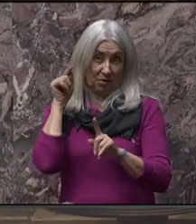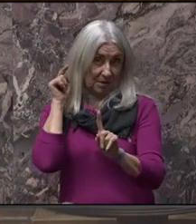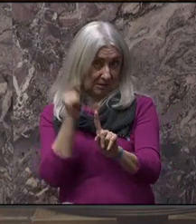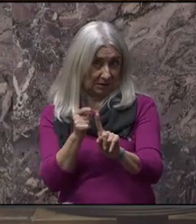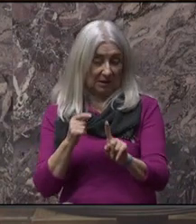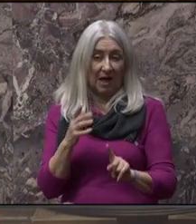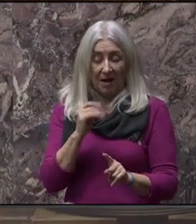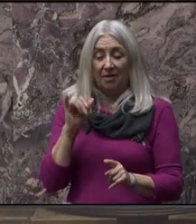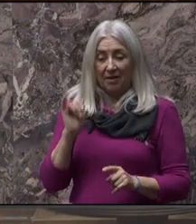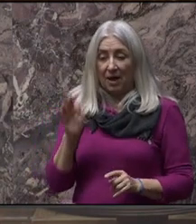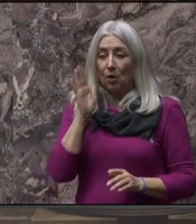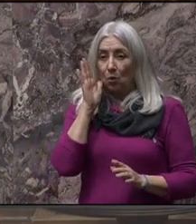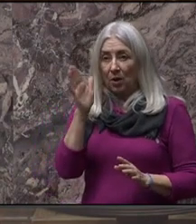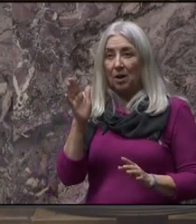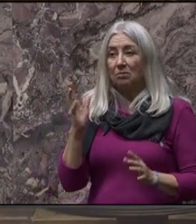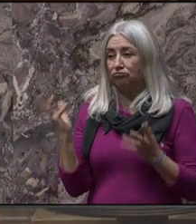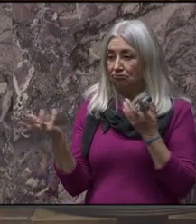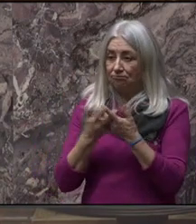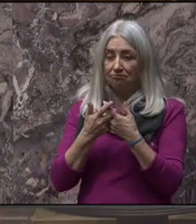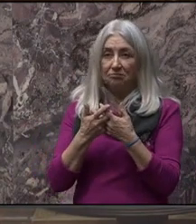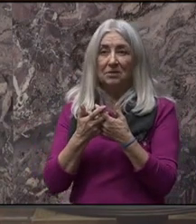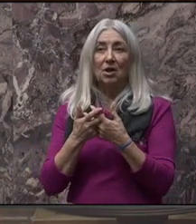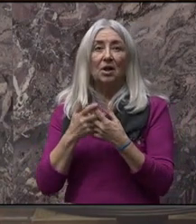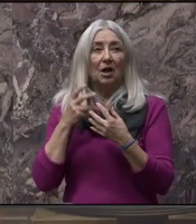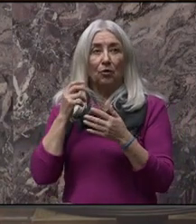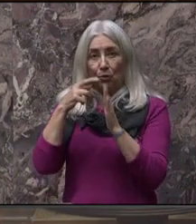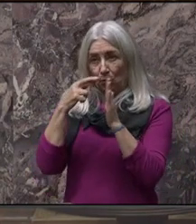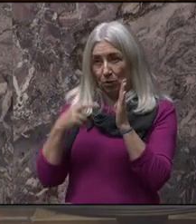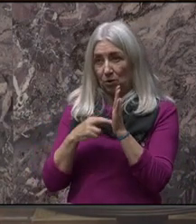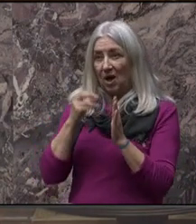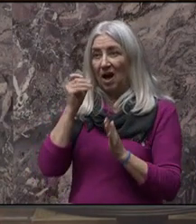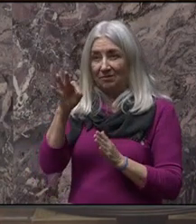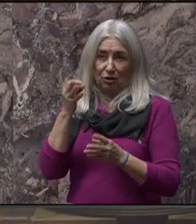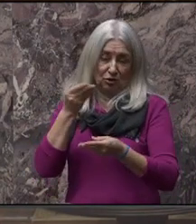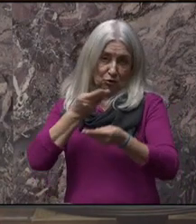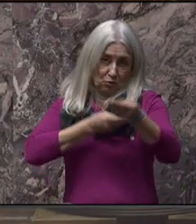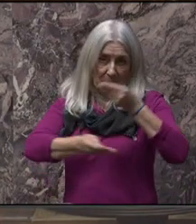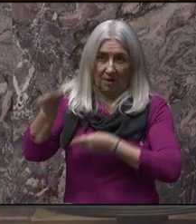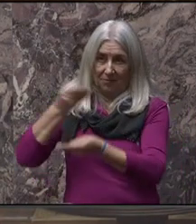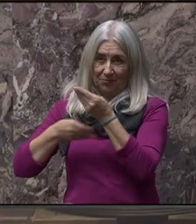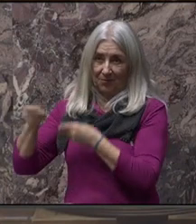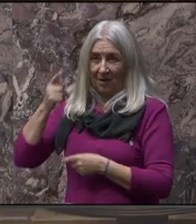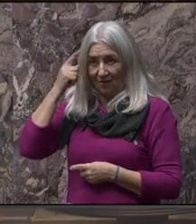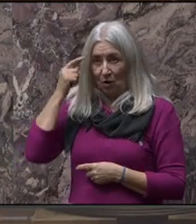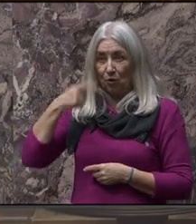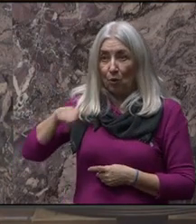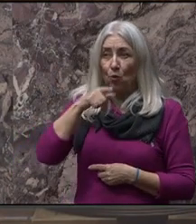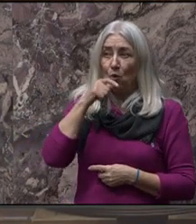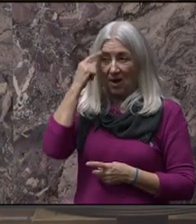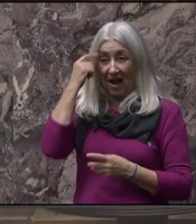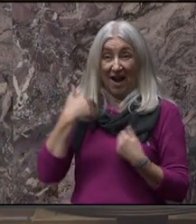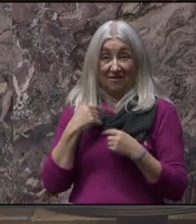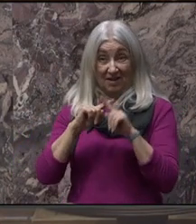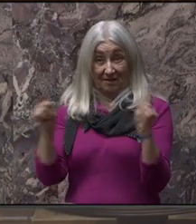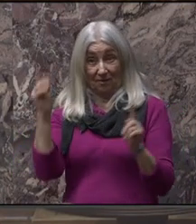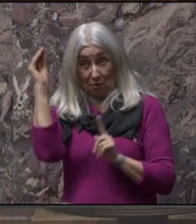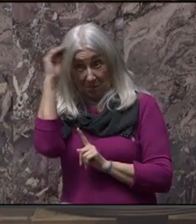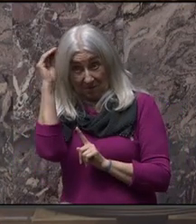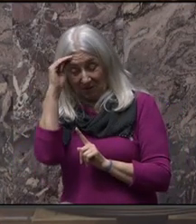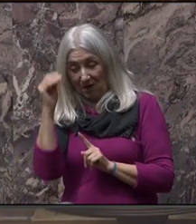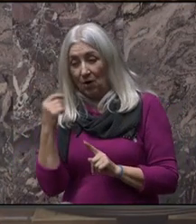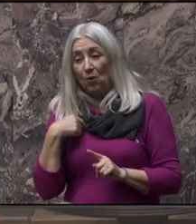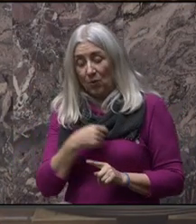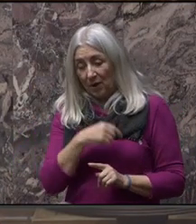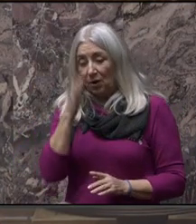and a step that is wholly compliant within the rules of trade. To those who may differ in opinion, let us say that we